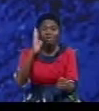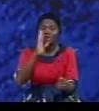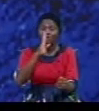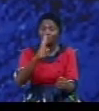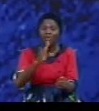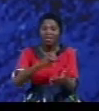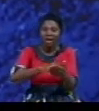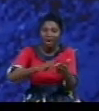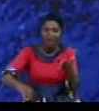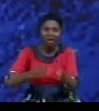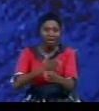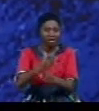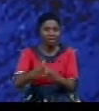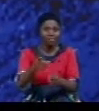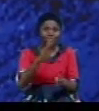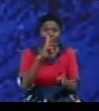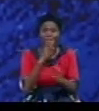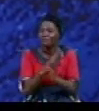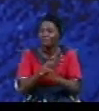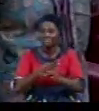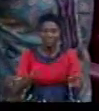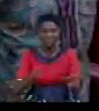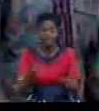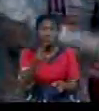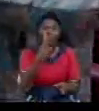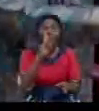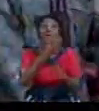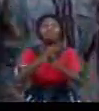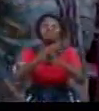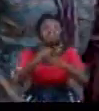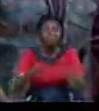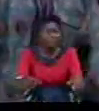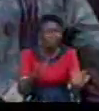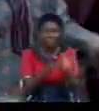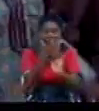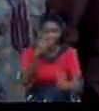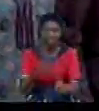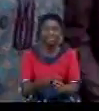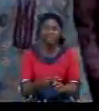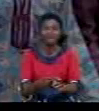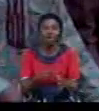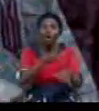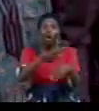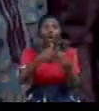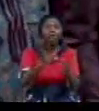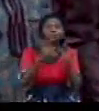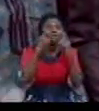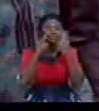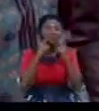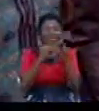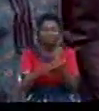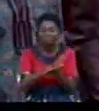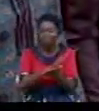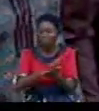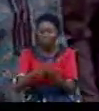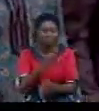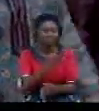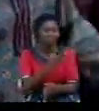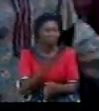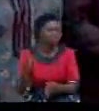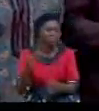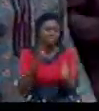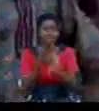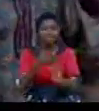removed you're free you're free all your tears are wiped away all your